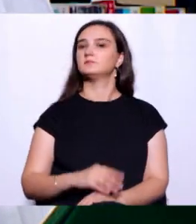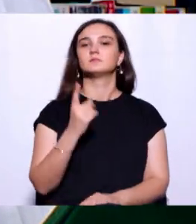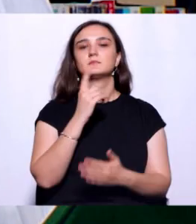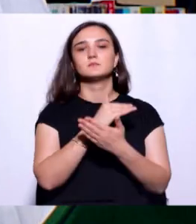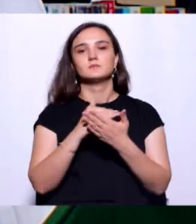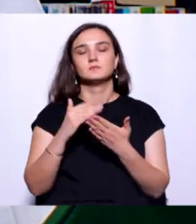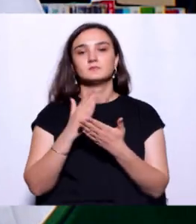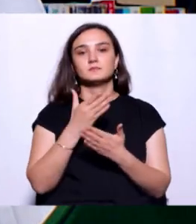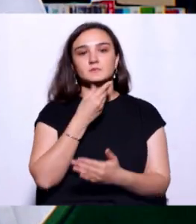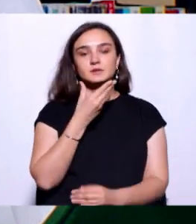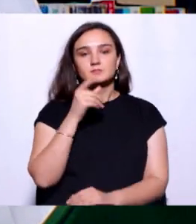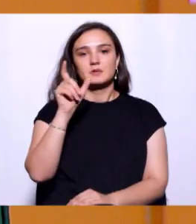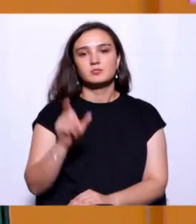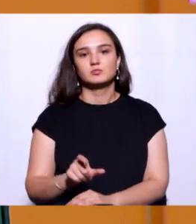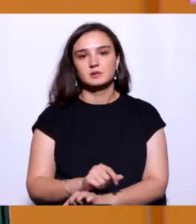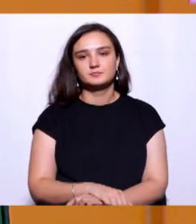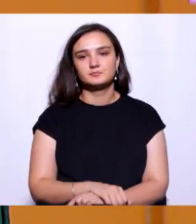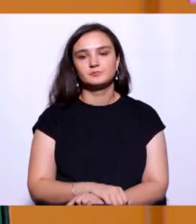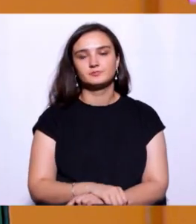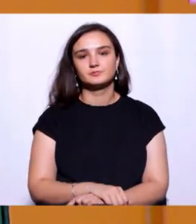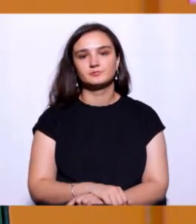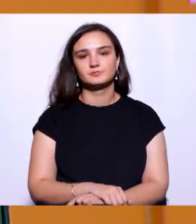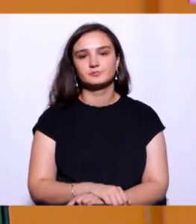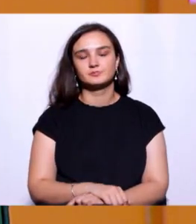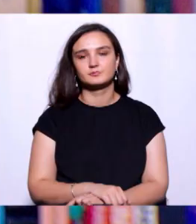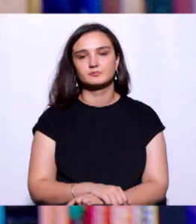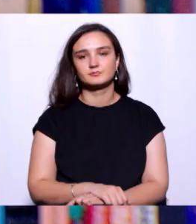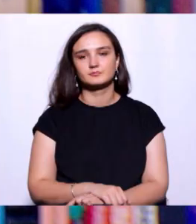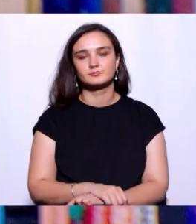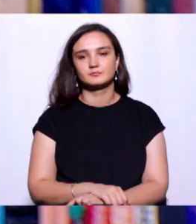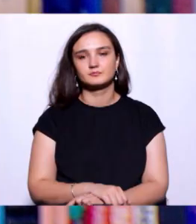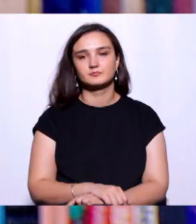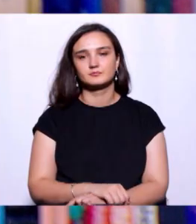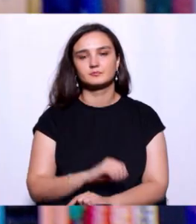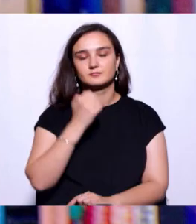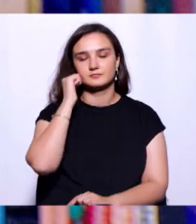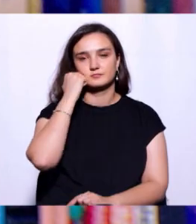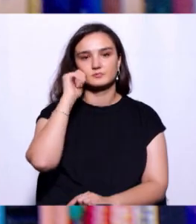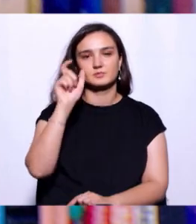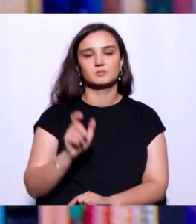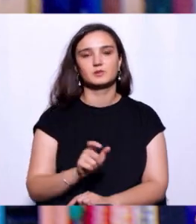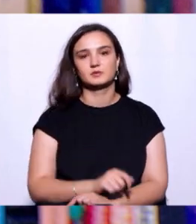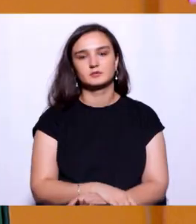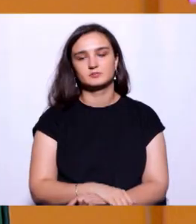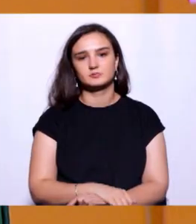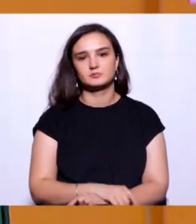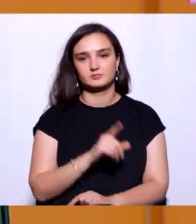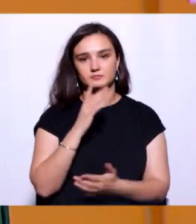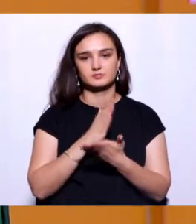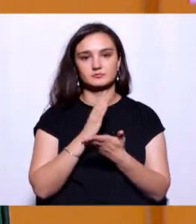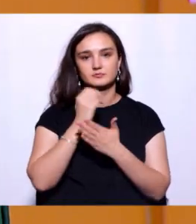is grandfather. Babua. And next is grandmother. And you